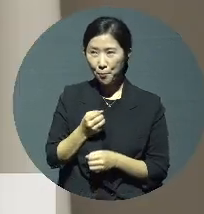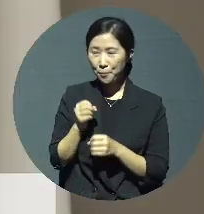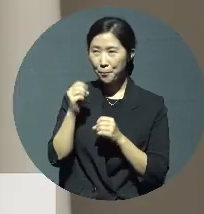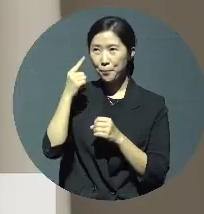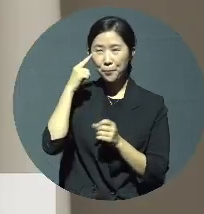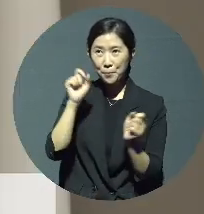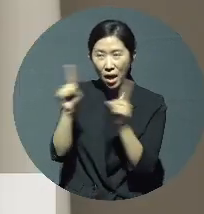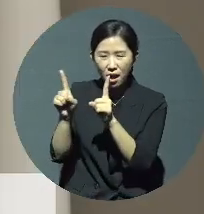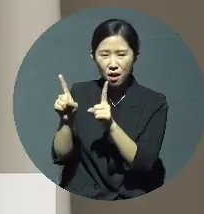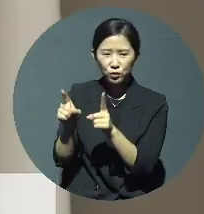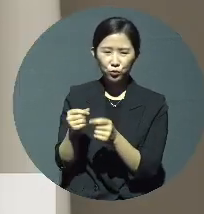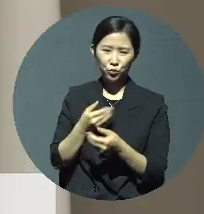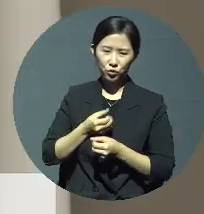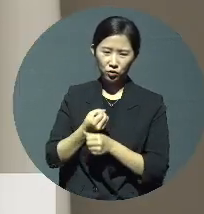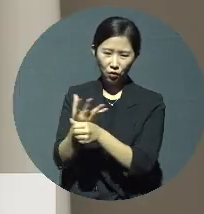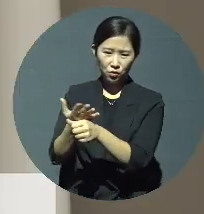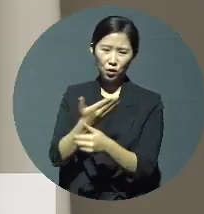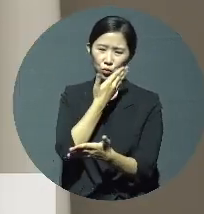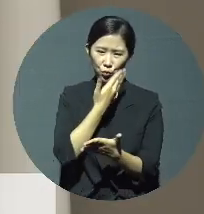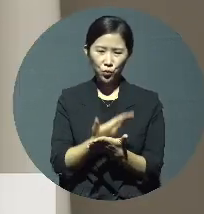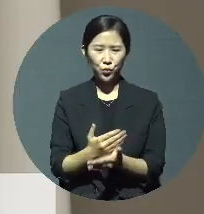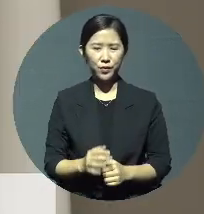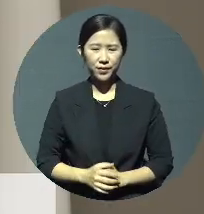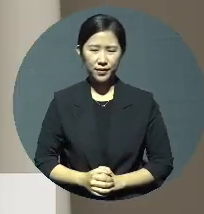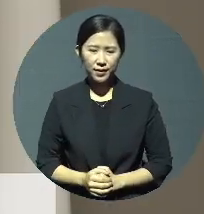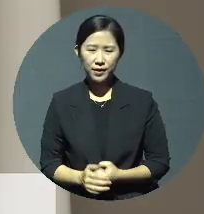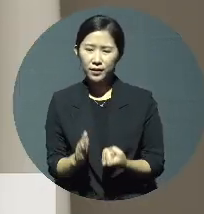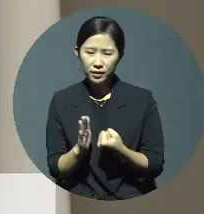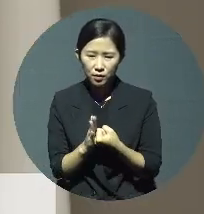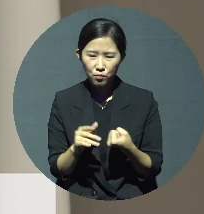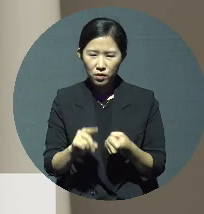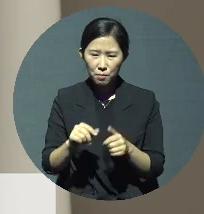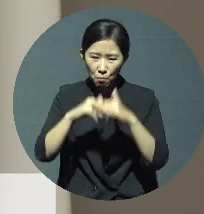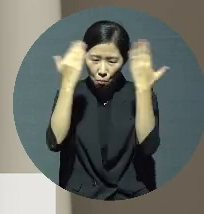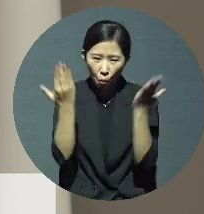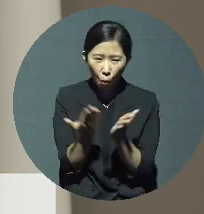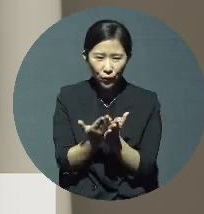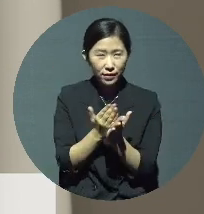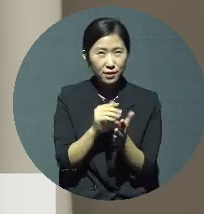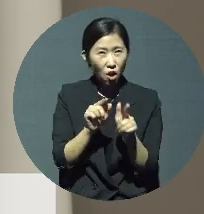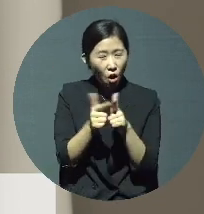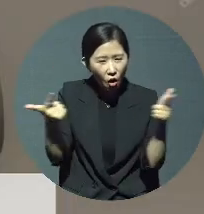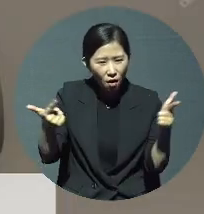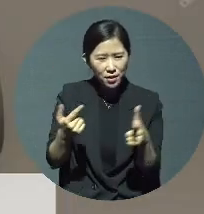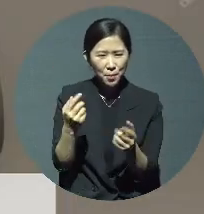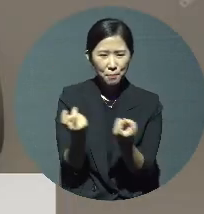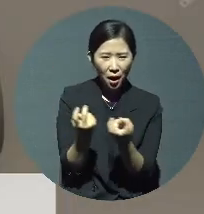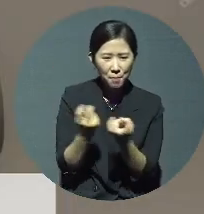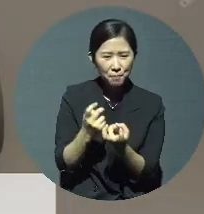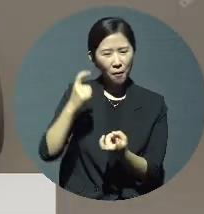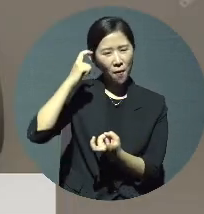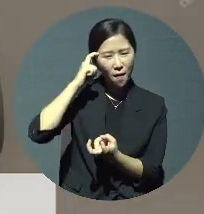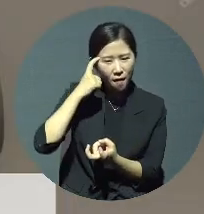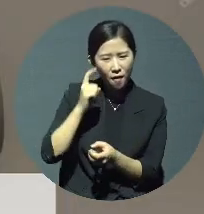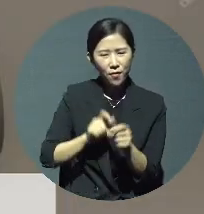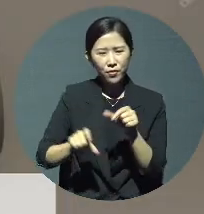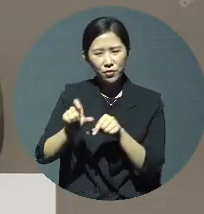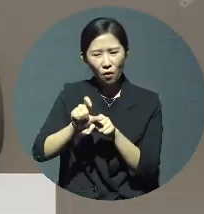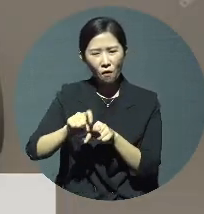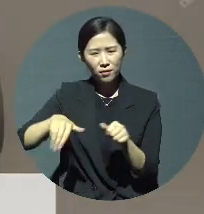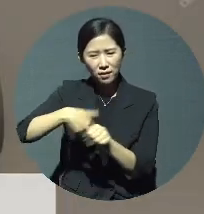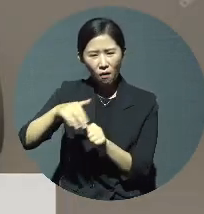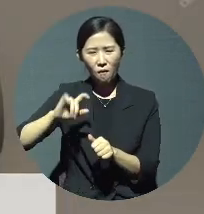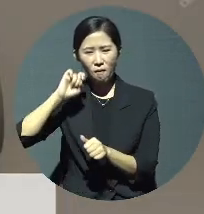that are changing around us, all of these ingredients, whether that's, you know, very difficult situations like the pandemic, whether it's